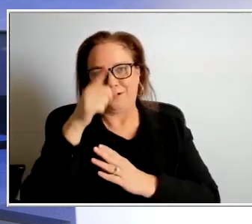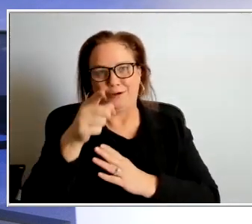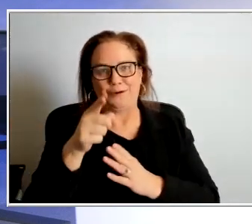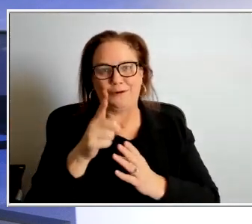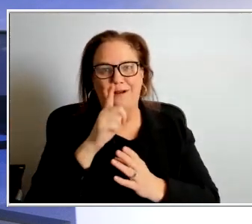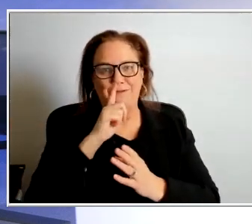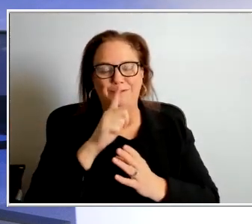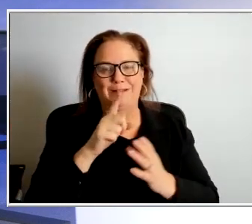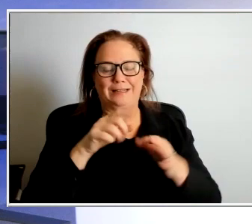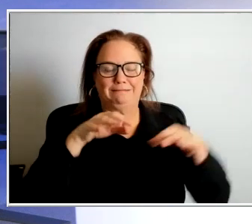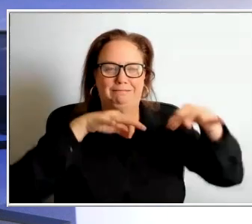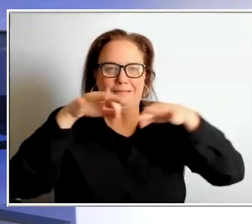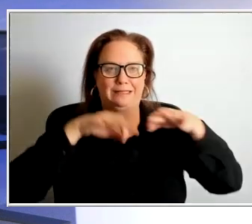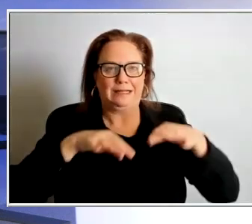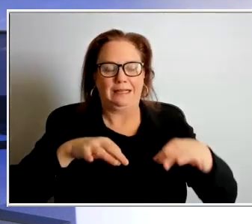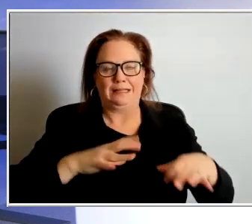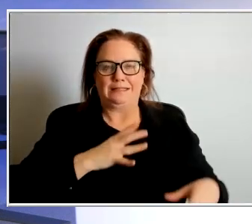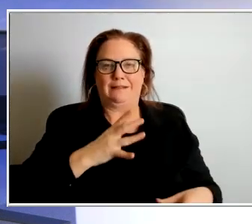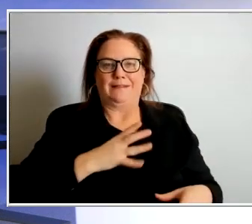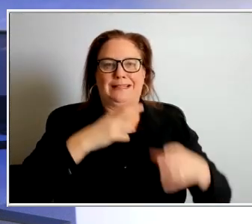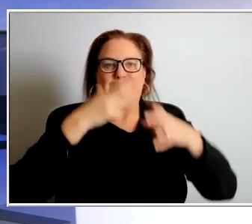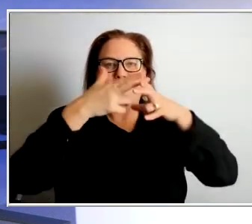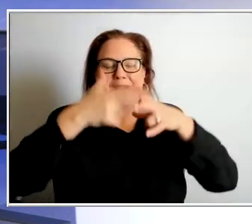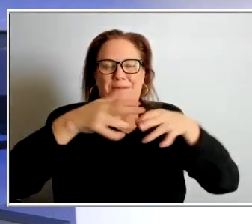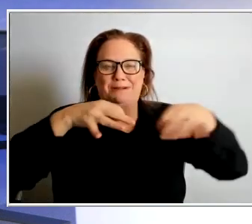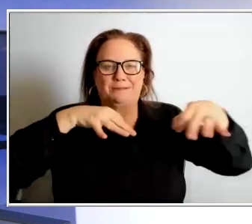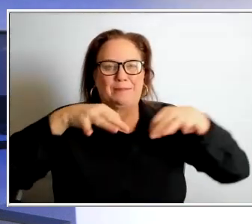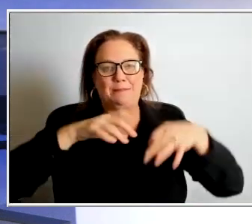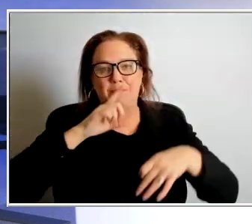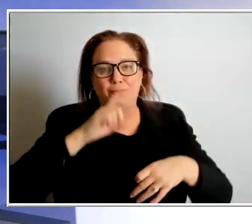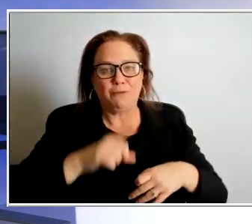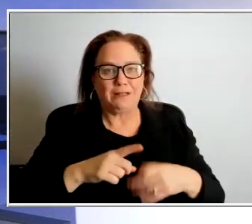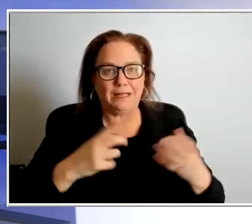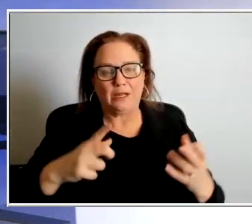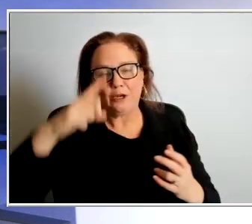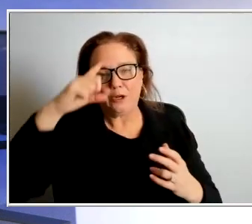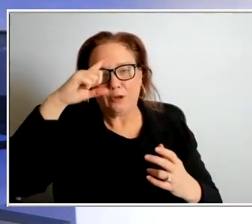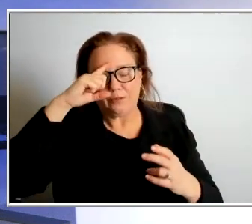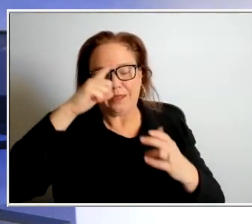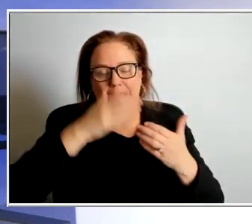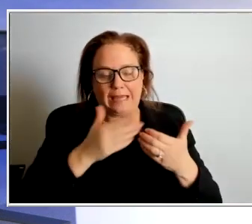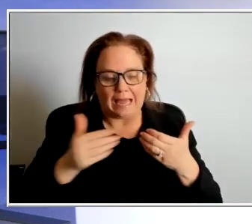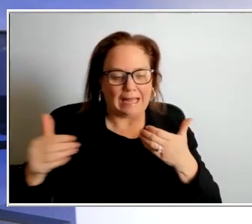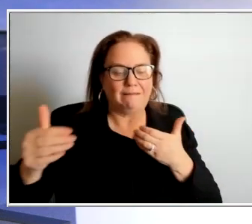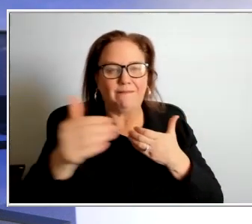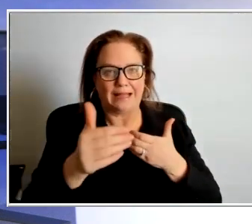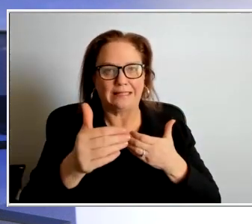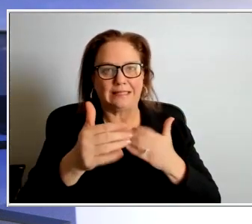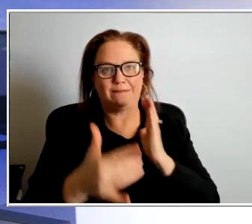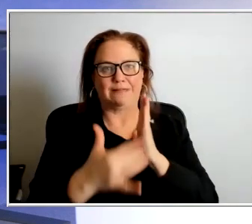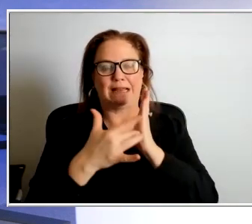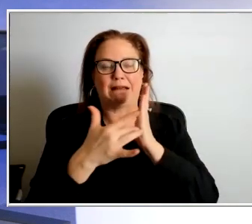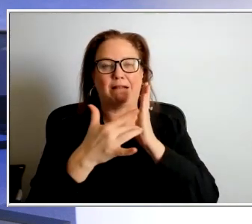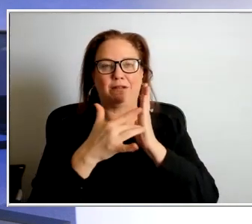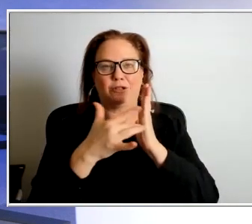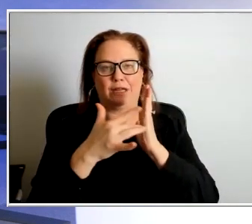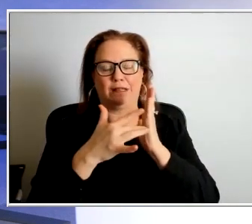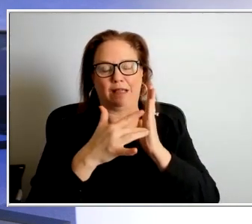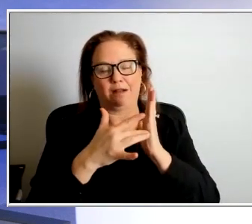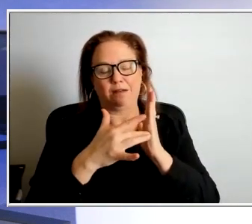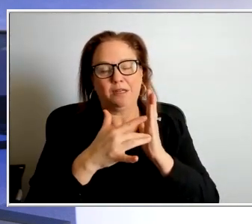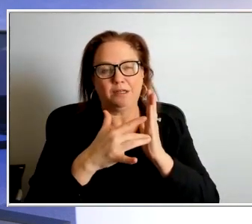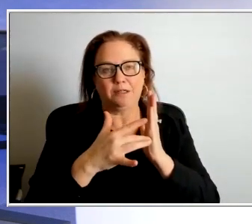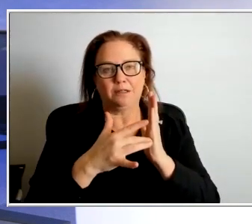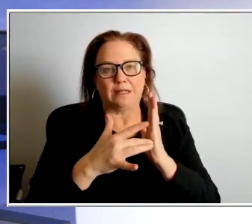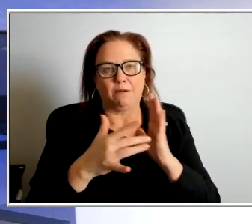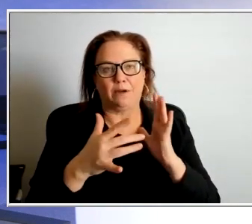down. This has a very fancy name that you explained, but really this was you thinking ahead of technology that would ultimately put Conor